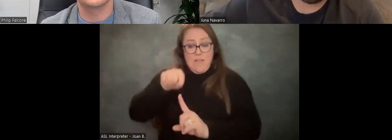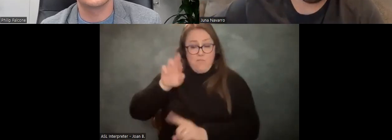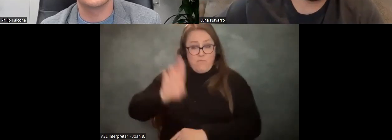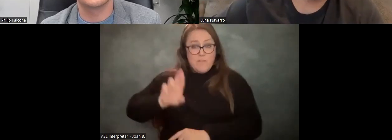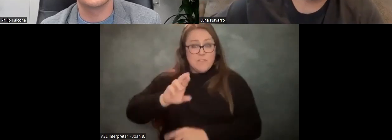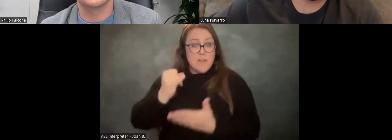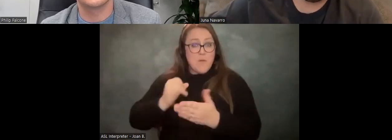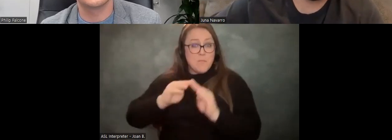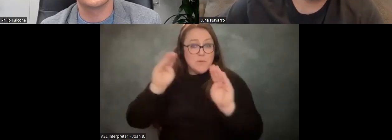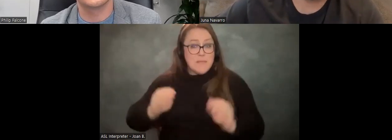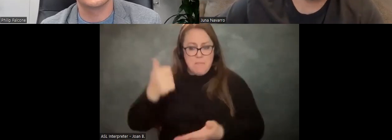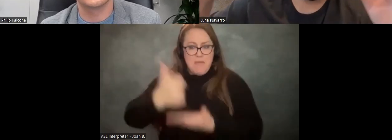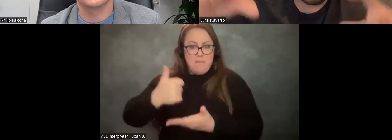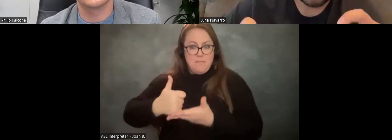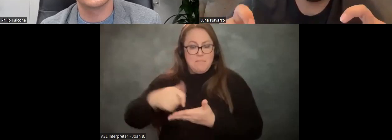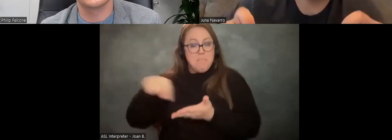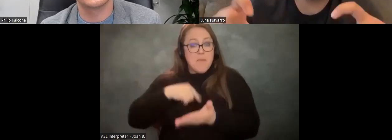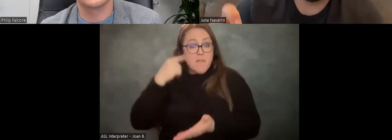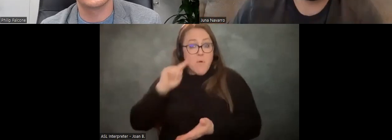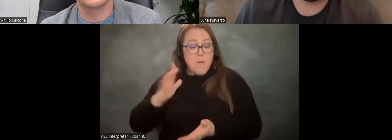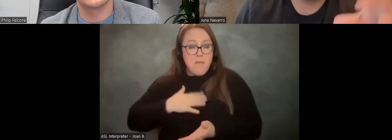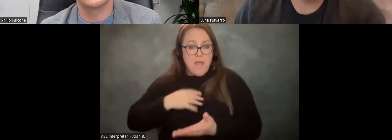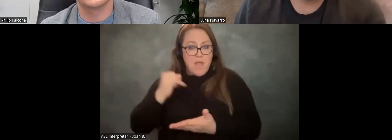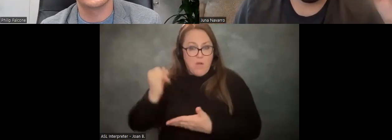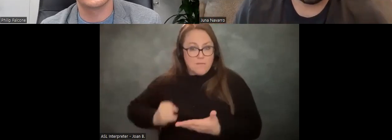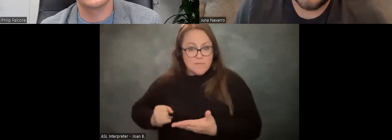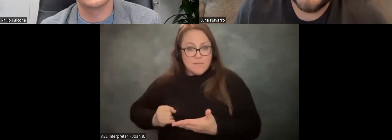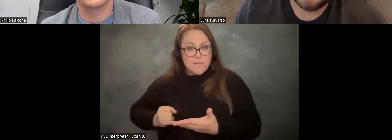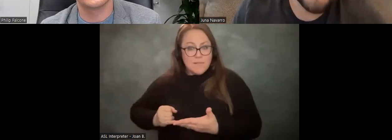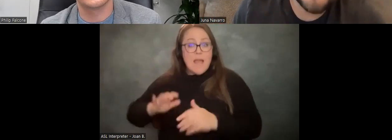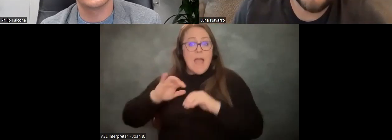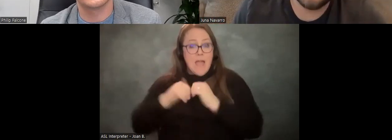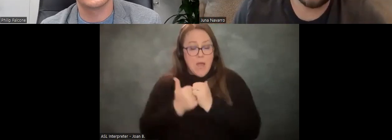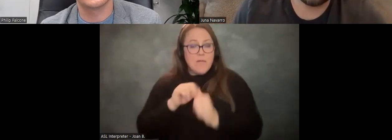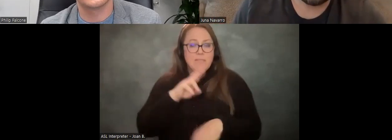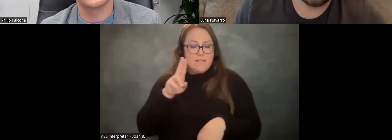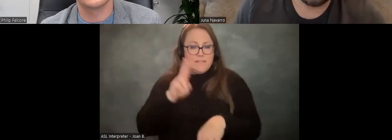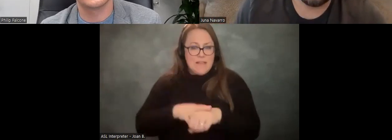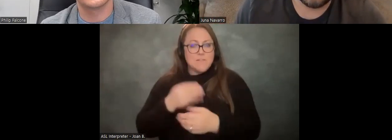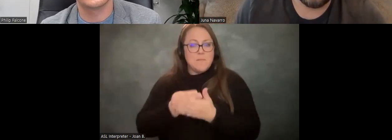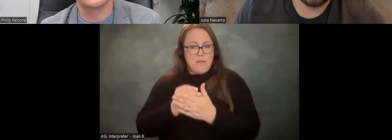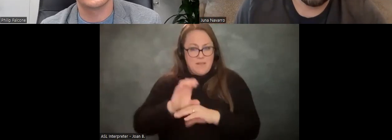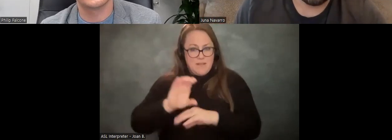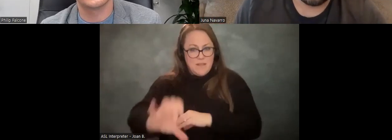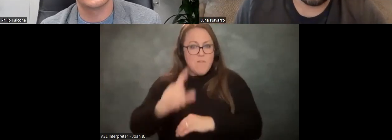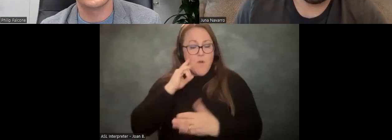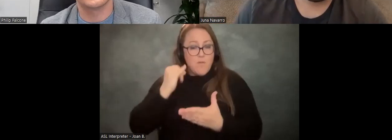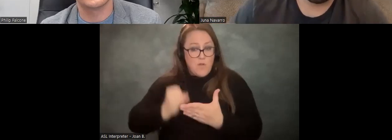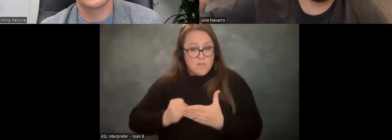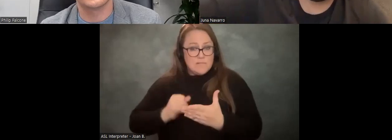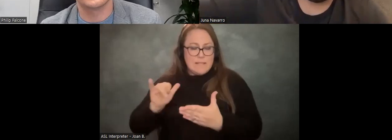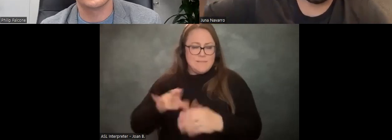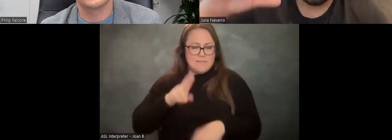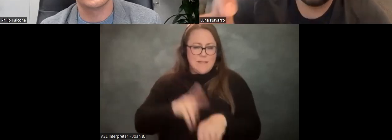of my projects through this residency. And these residencies are funded by the National Endowment of the Arts, which is a national fund for the arts,